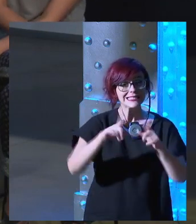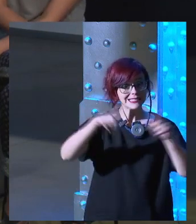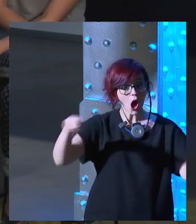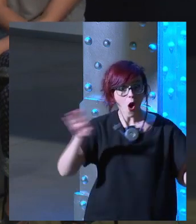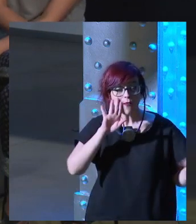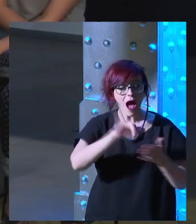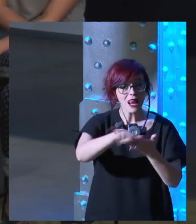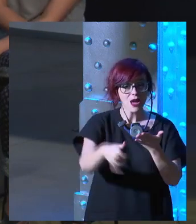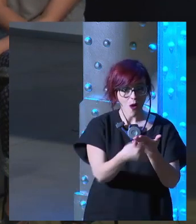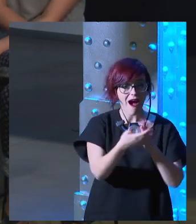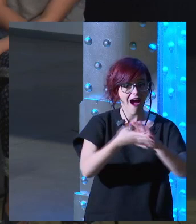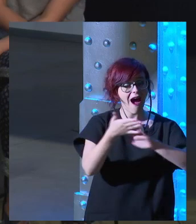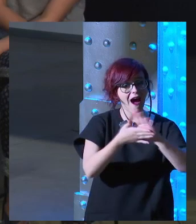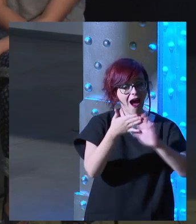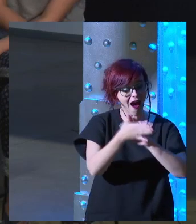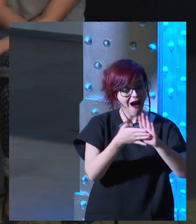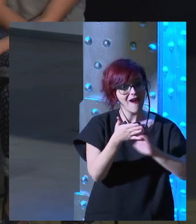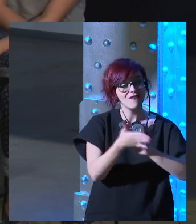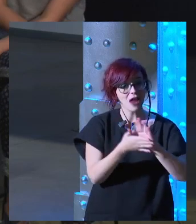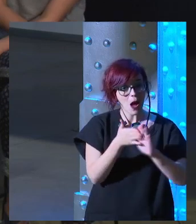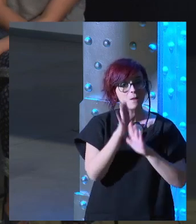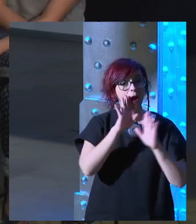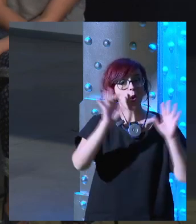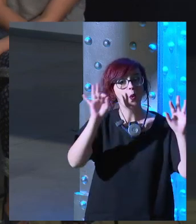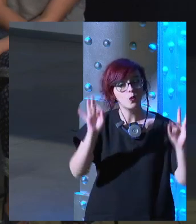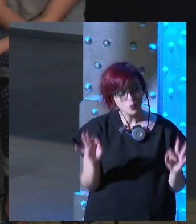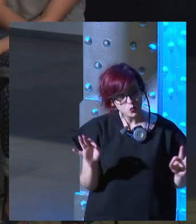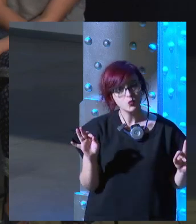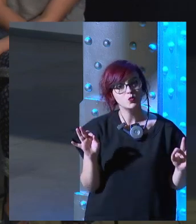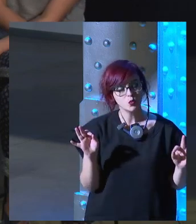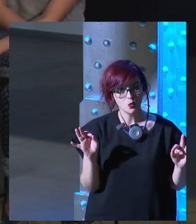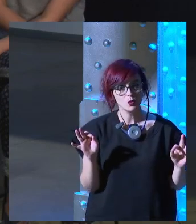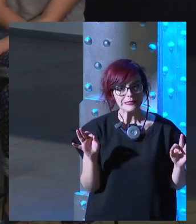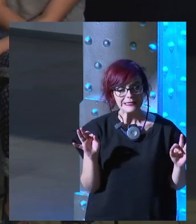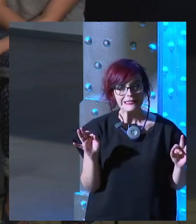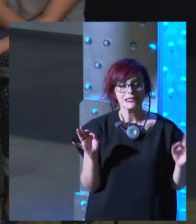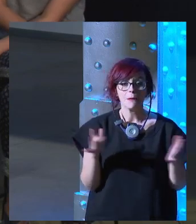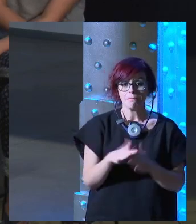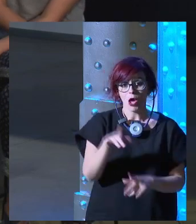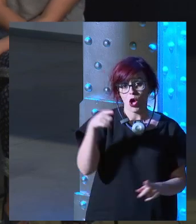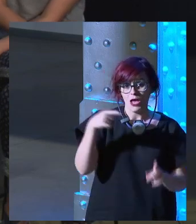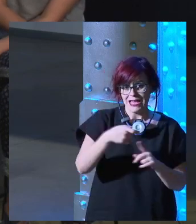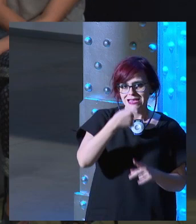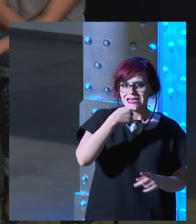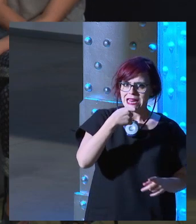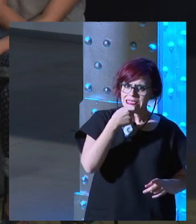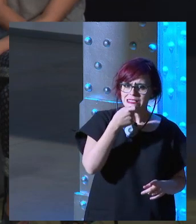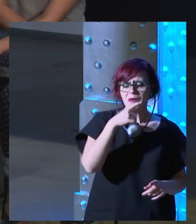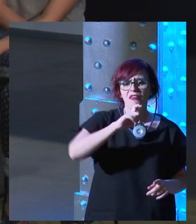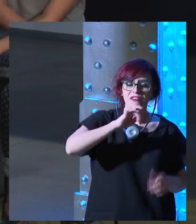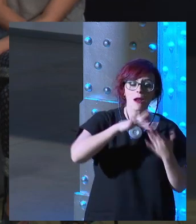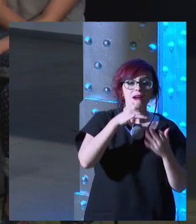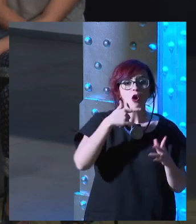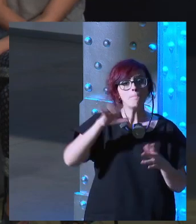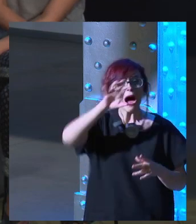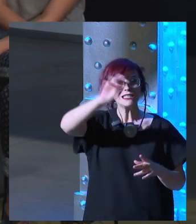listen, how it is, it's worse for English people for obvious reasons. If you go abroad and you